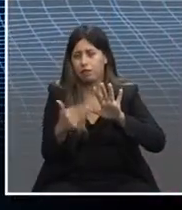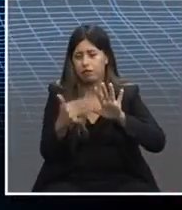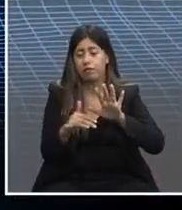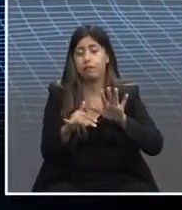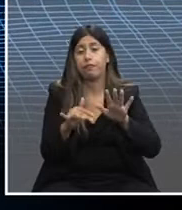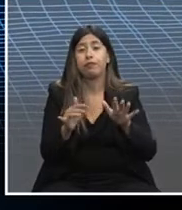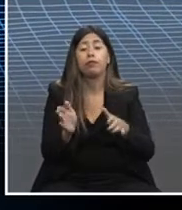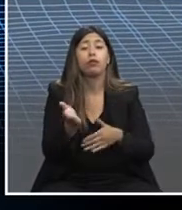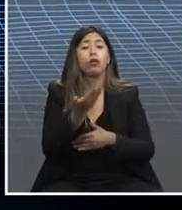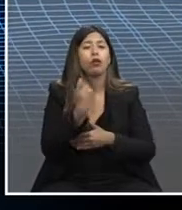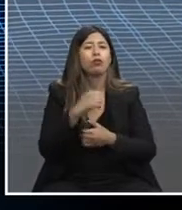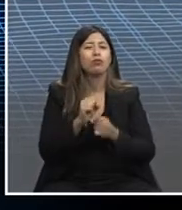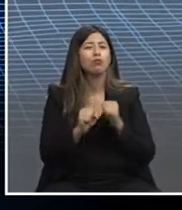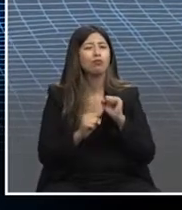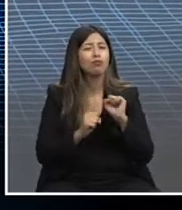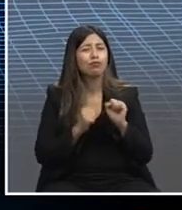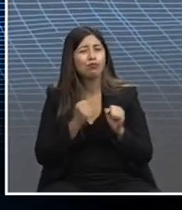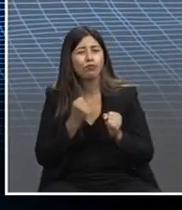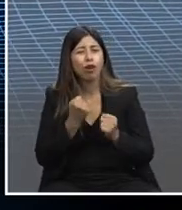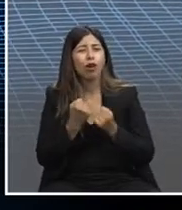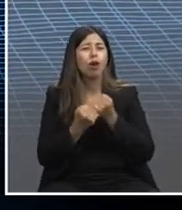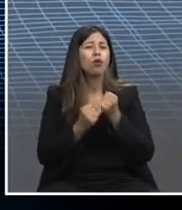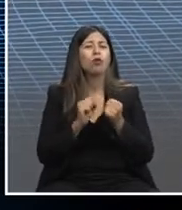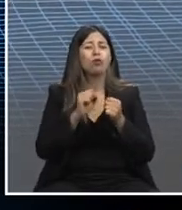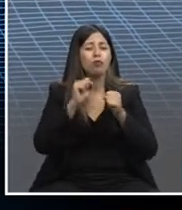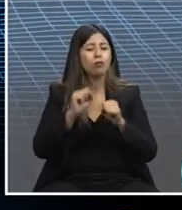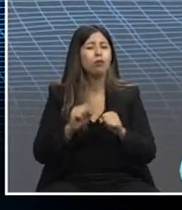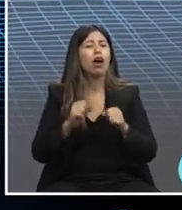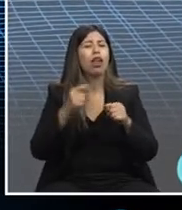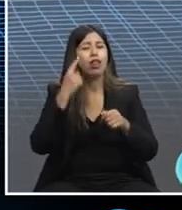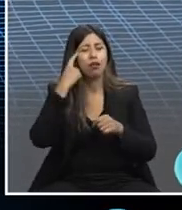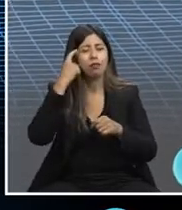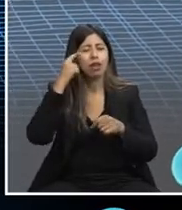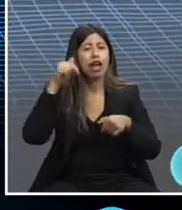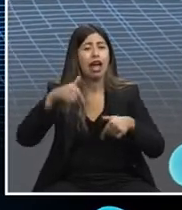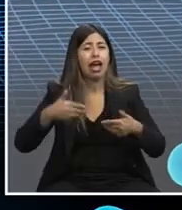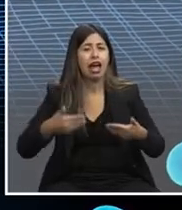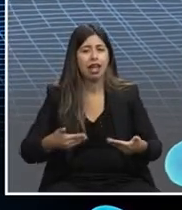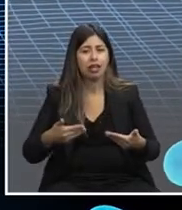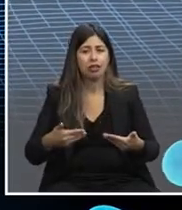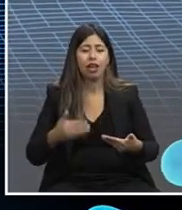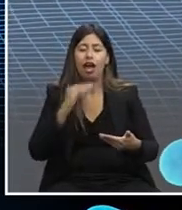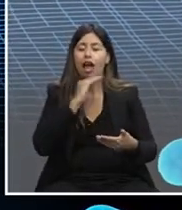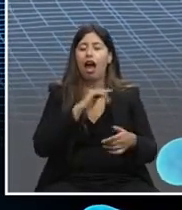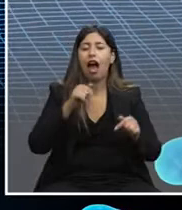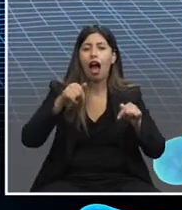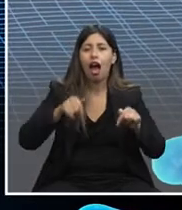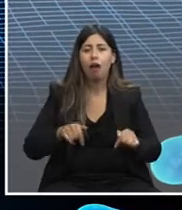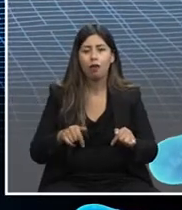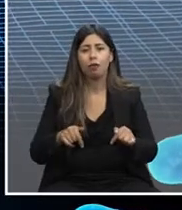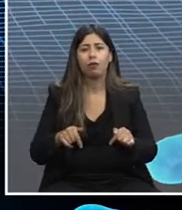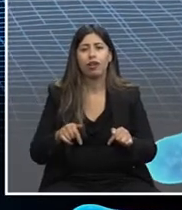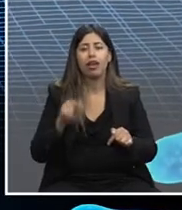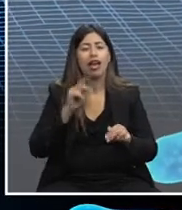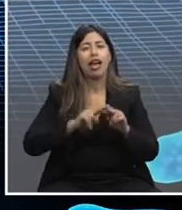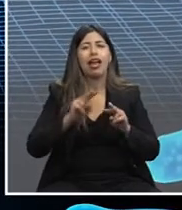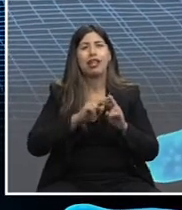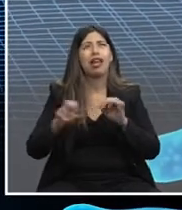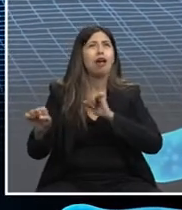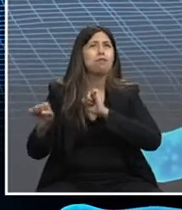present, the immediate toll such a catastrophe would take on everyone alive at the time it